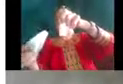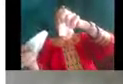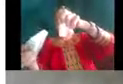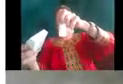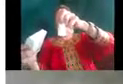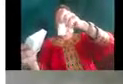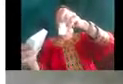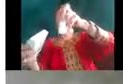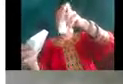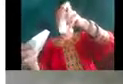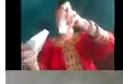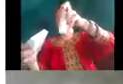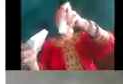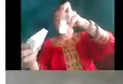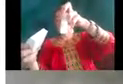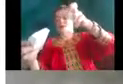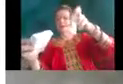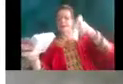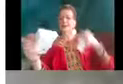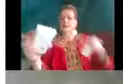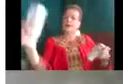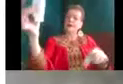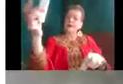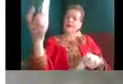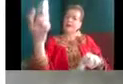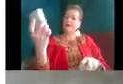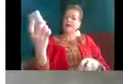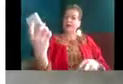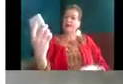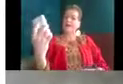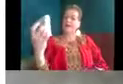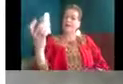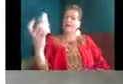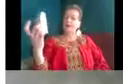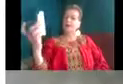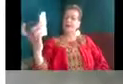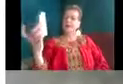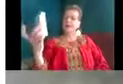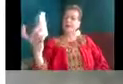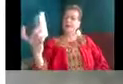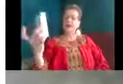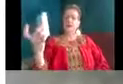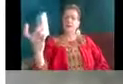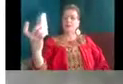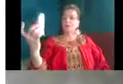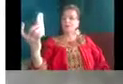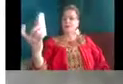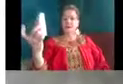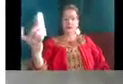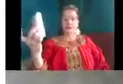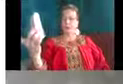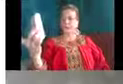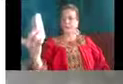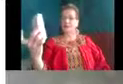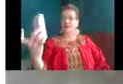know they depress the button and it sets off the caregiver can carry this wherever they are so if they're